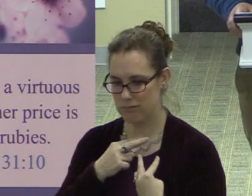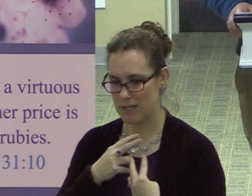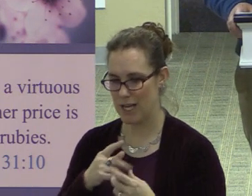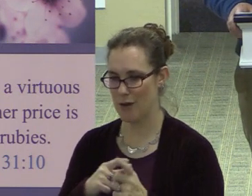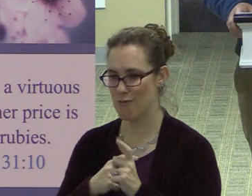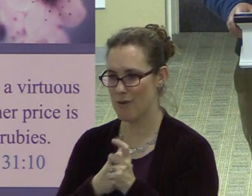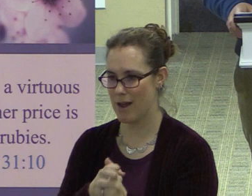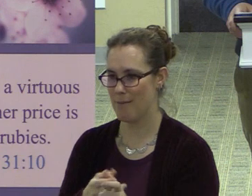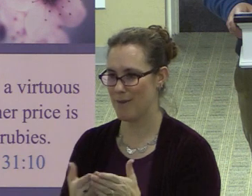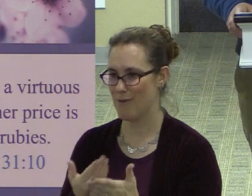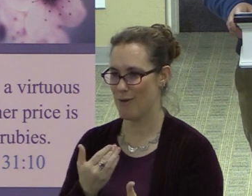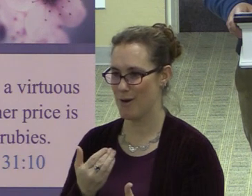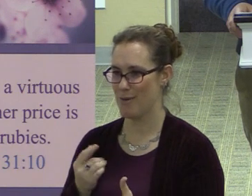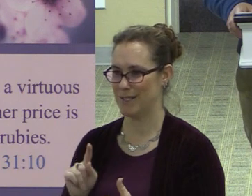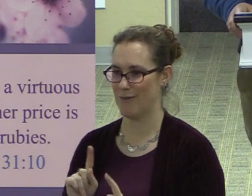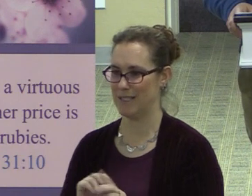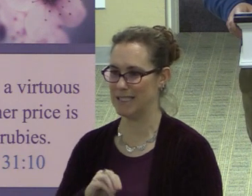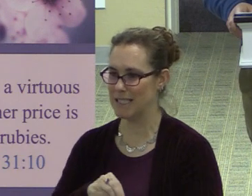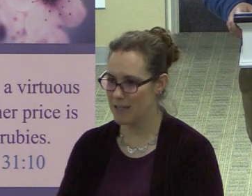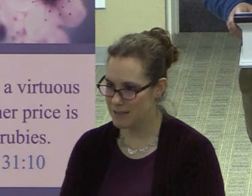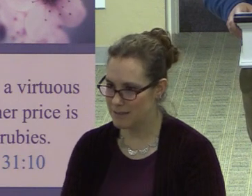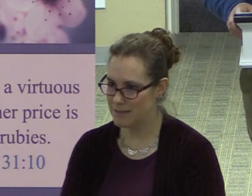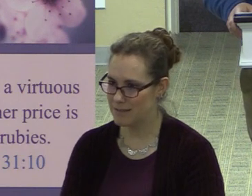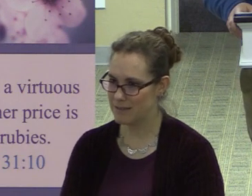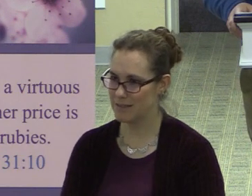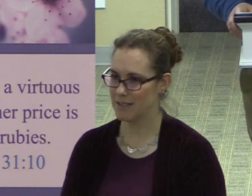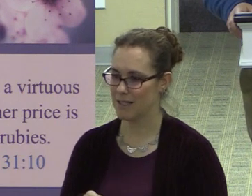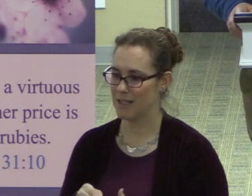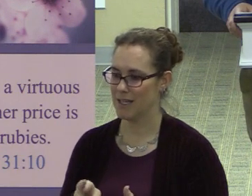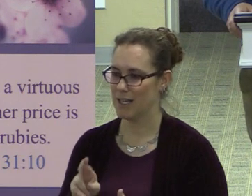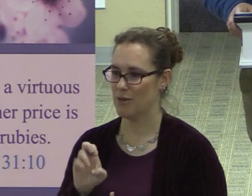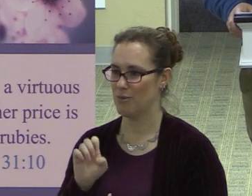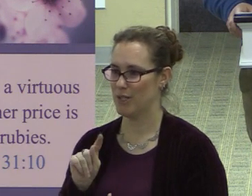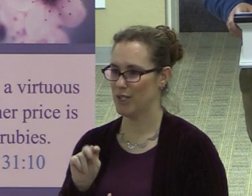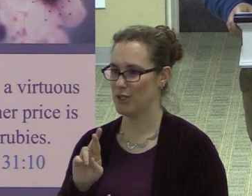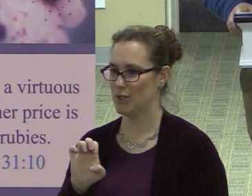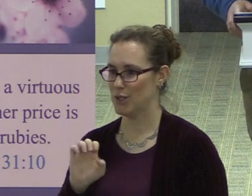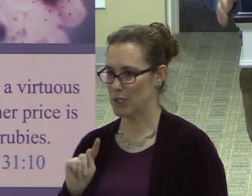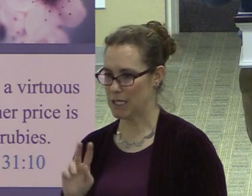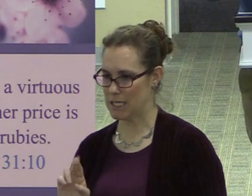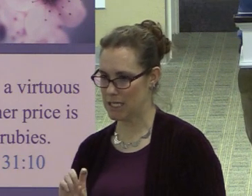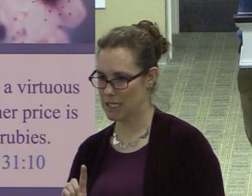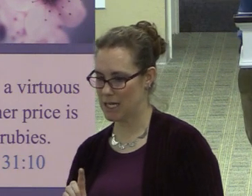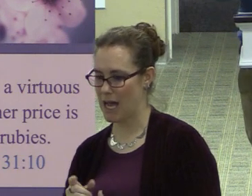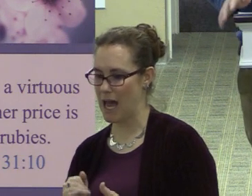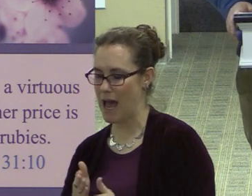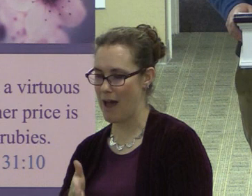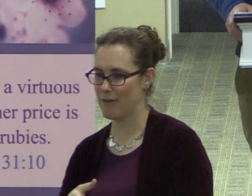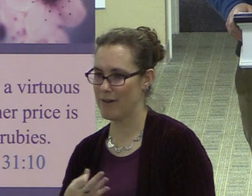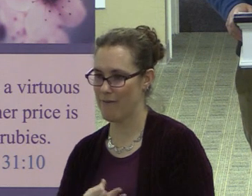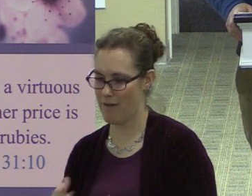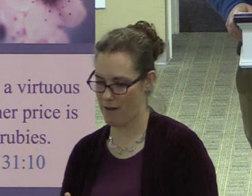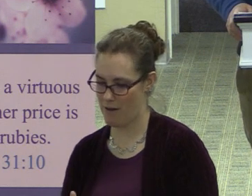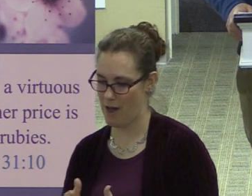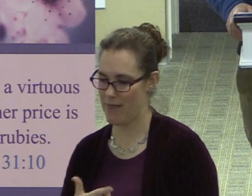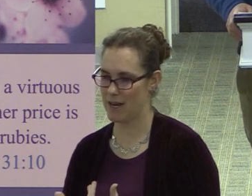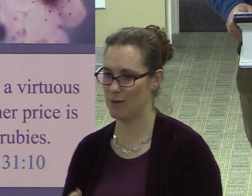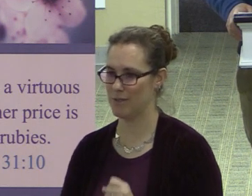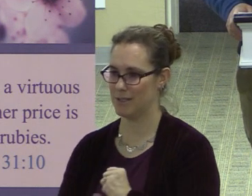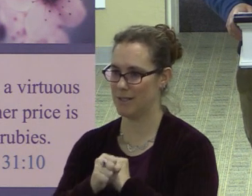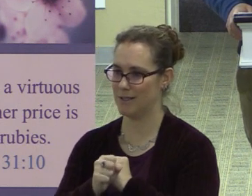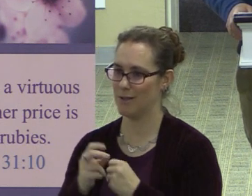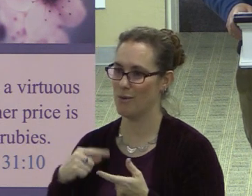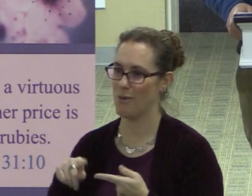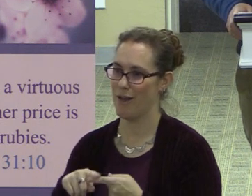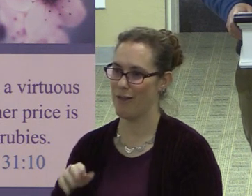sent. He retreated after he fell. And he resisted when the call actually came.